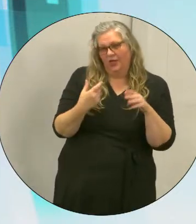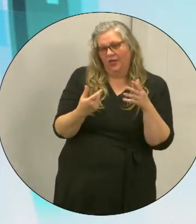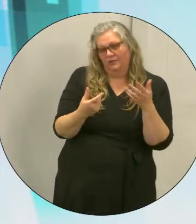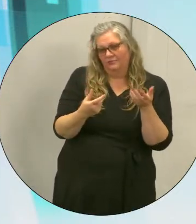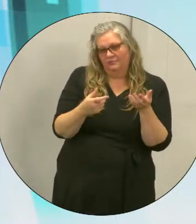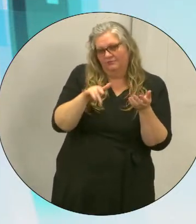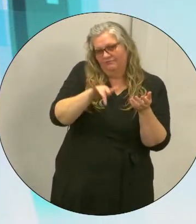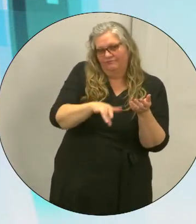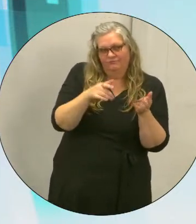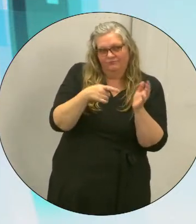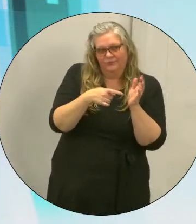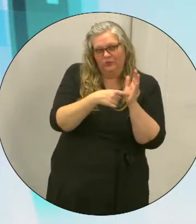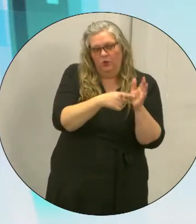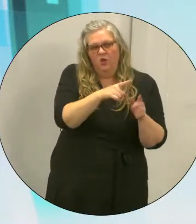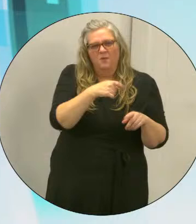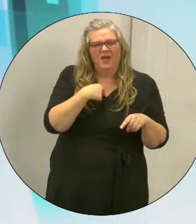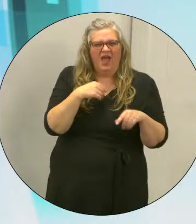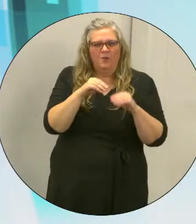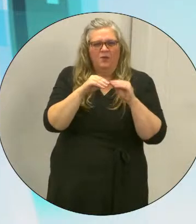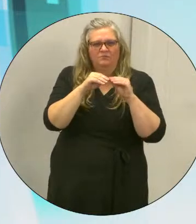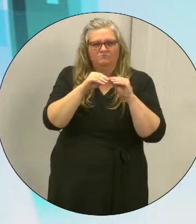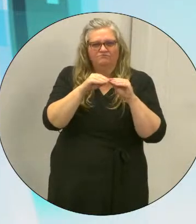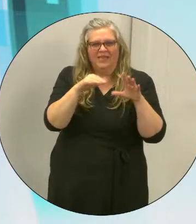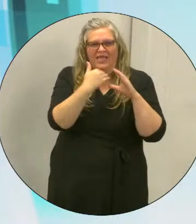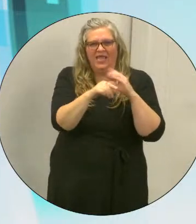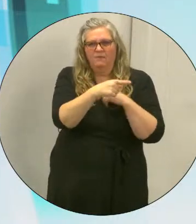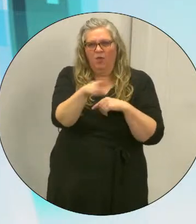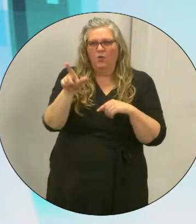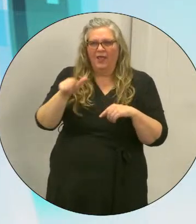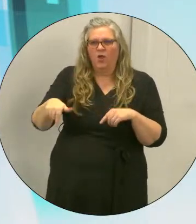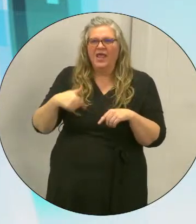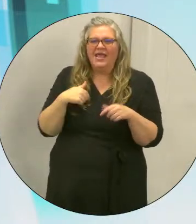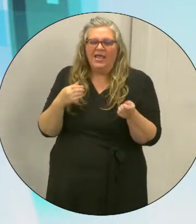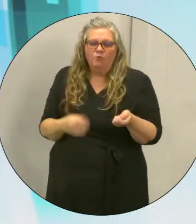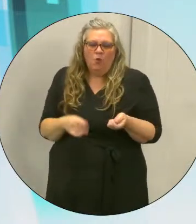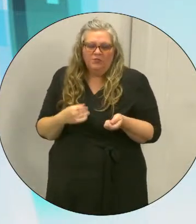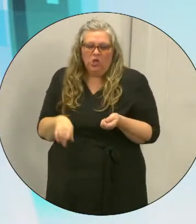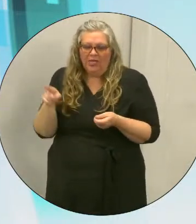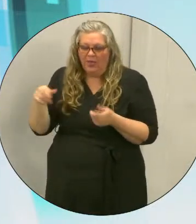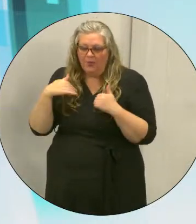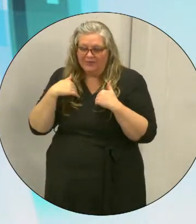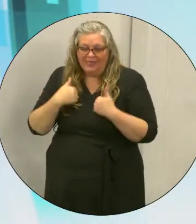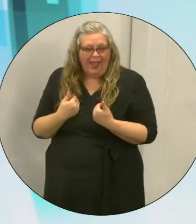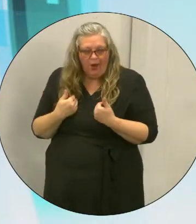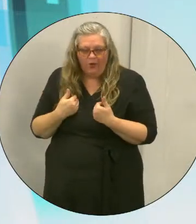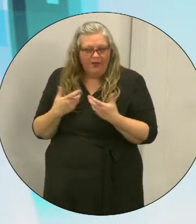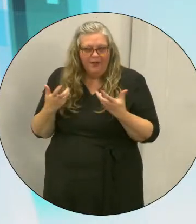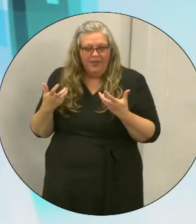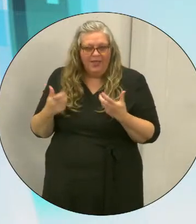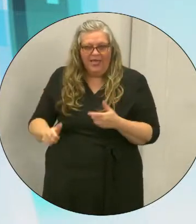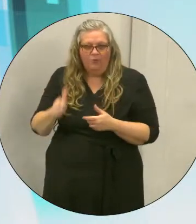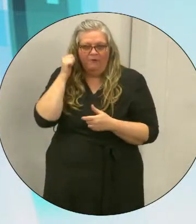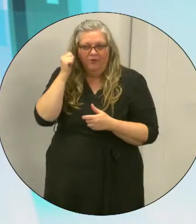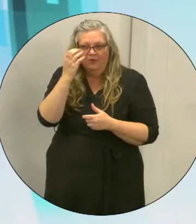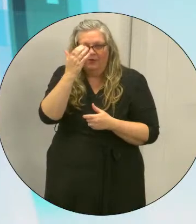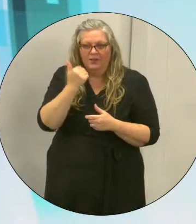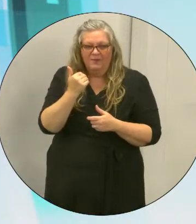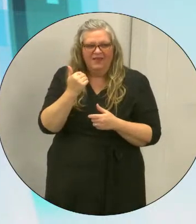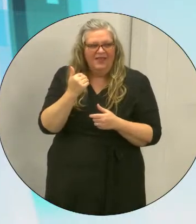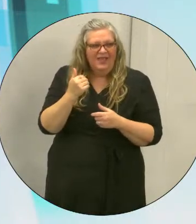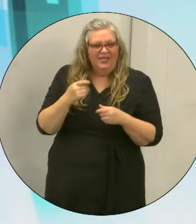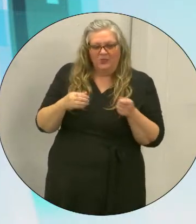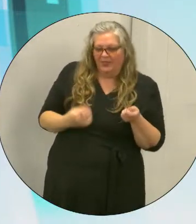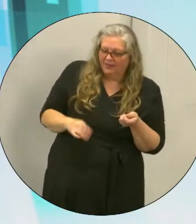email later, but he wrote himself a little song about he was tired and he wasn't gonna go to bed with his little ukulele at 2 o'clock in the